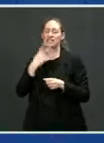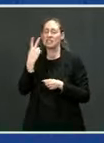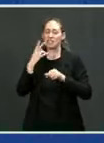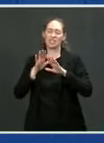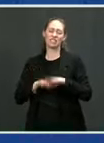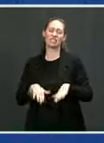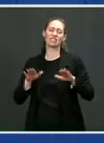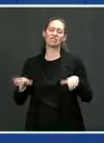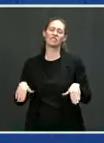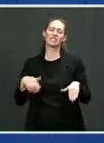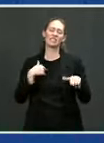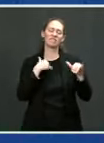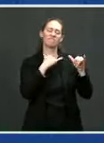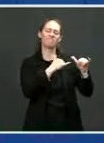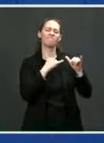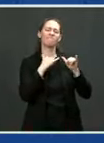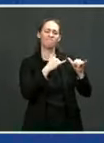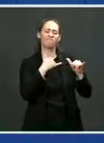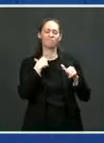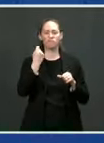And people